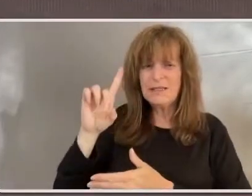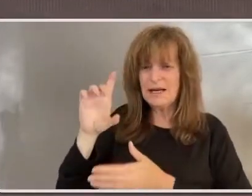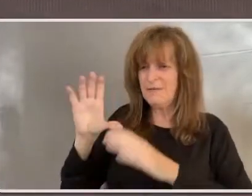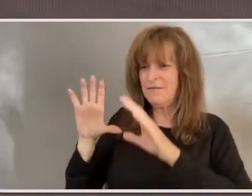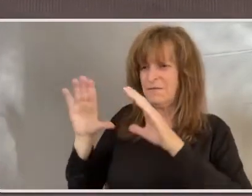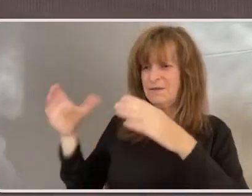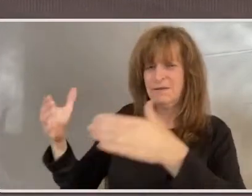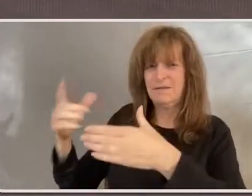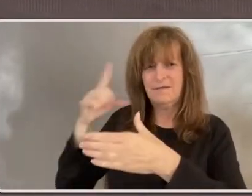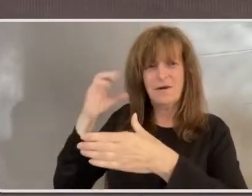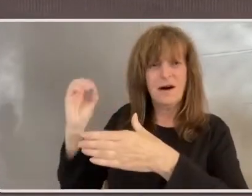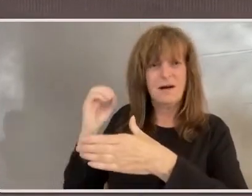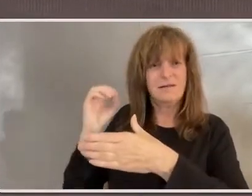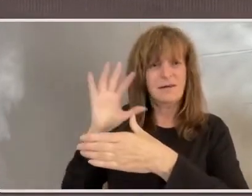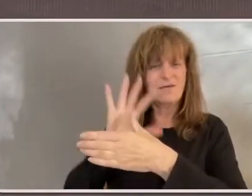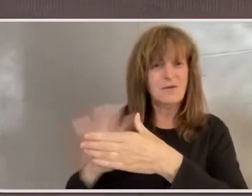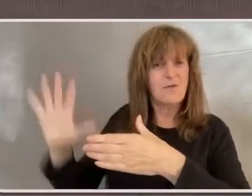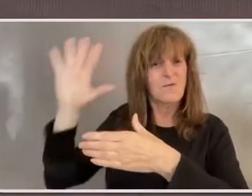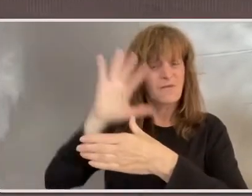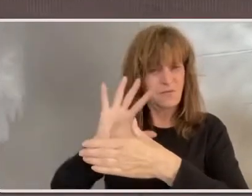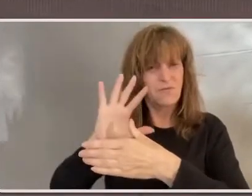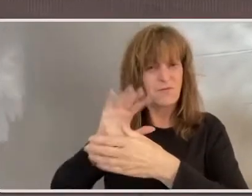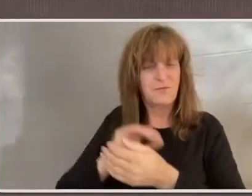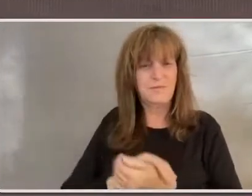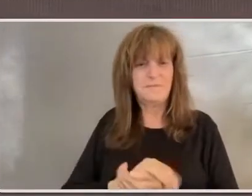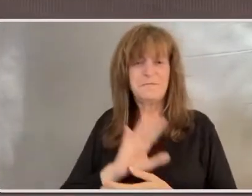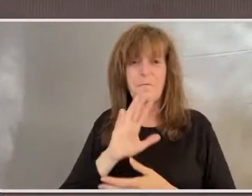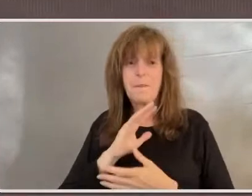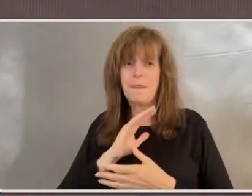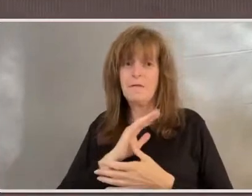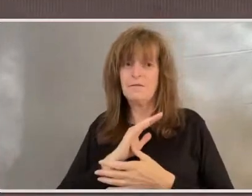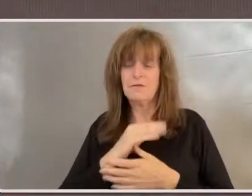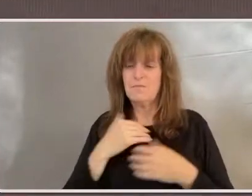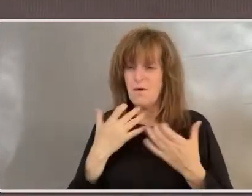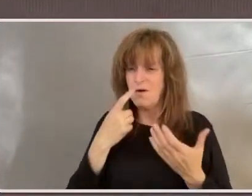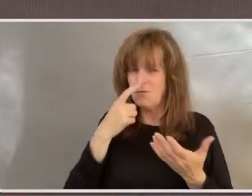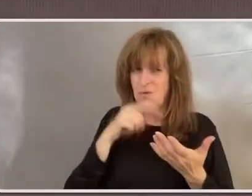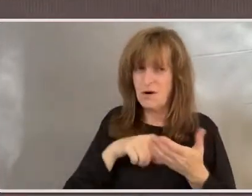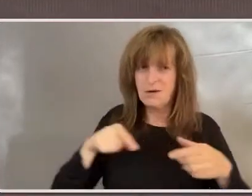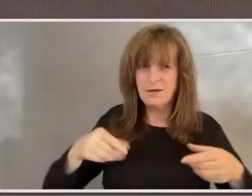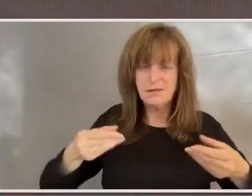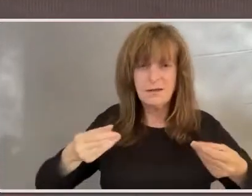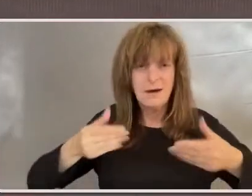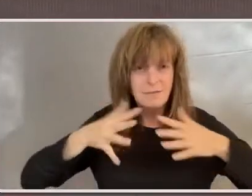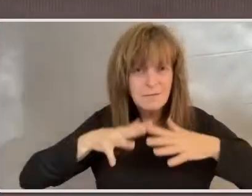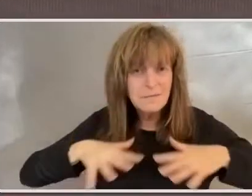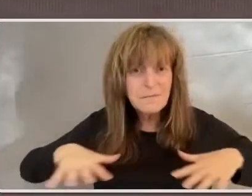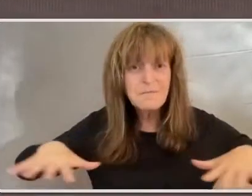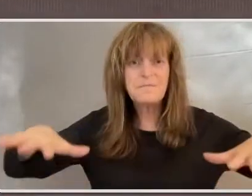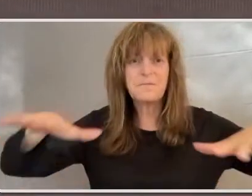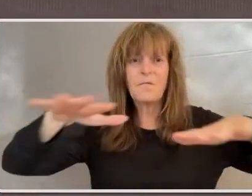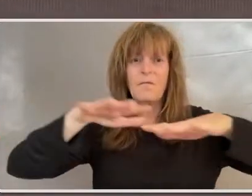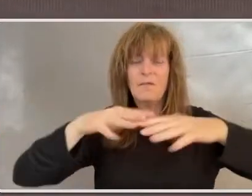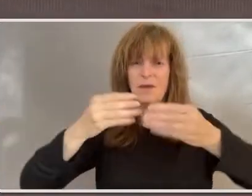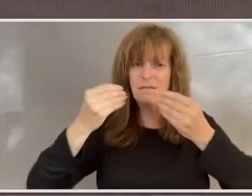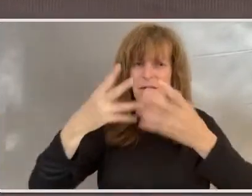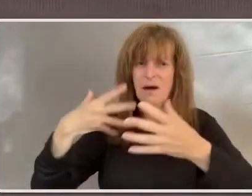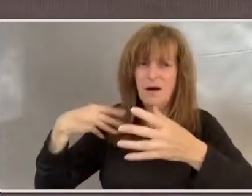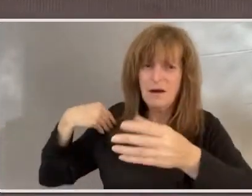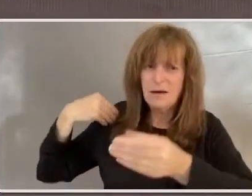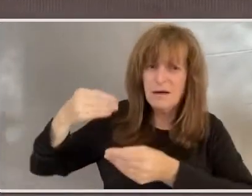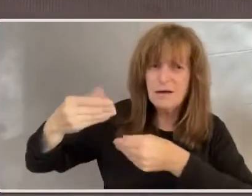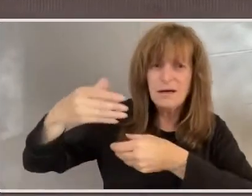are on the territorial traditional lands of many nations, including the Mississaugas of the Credit,